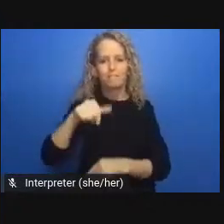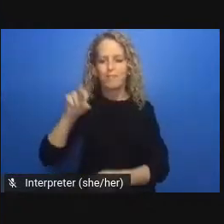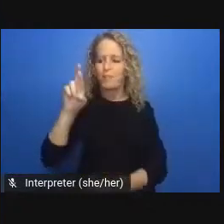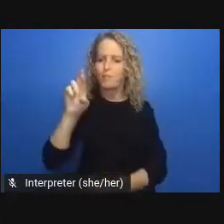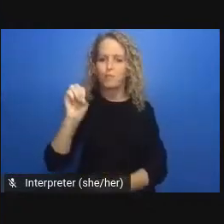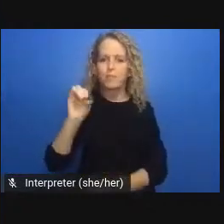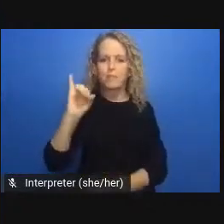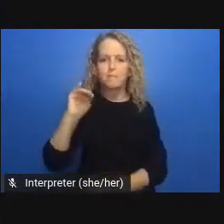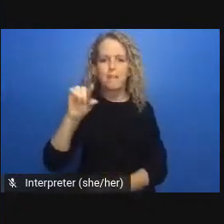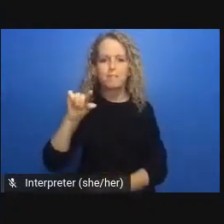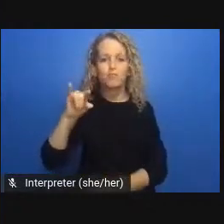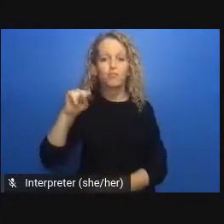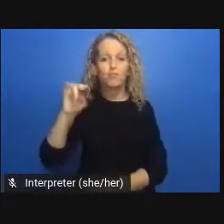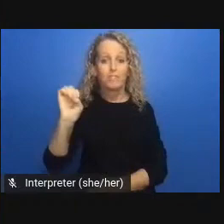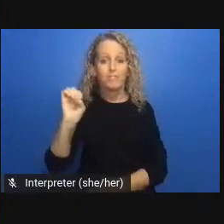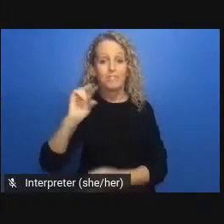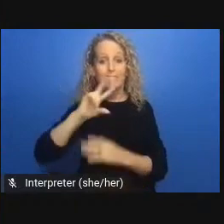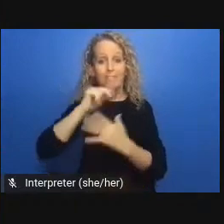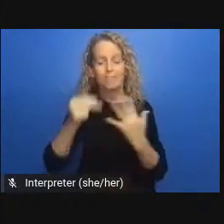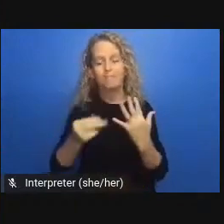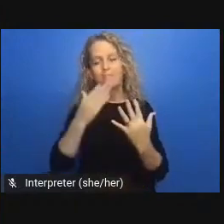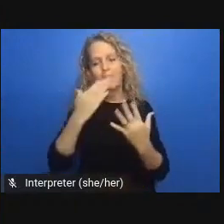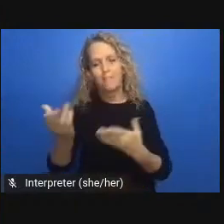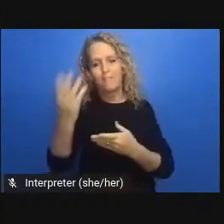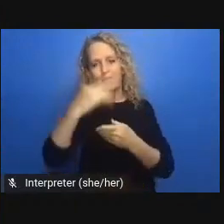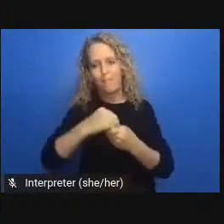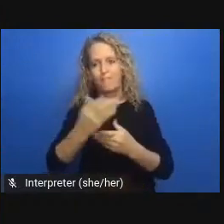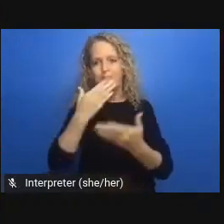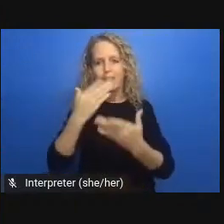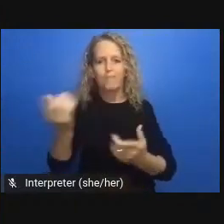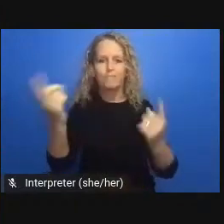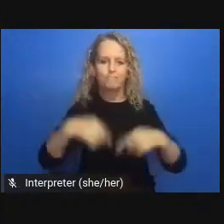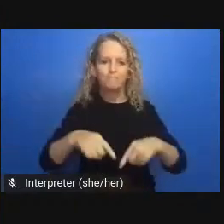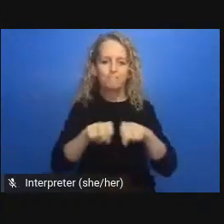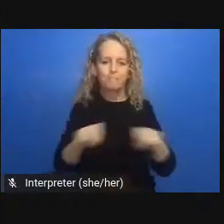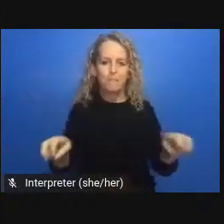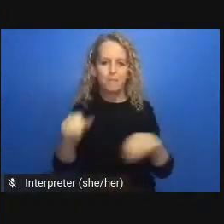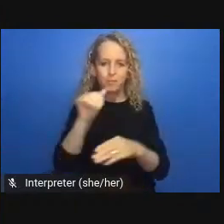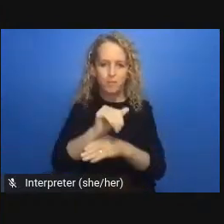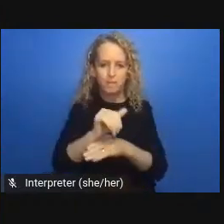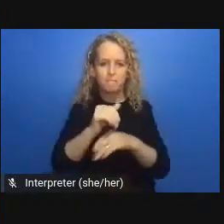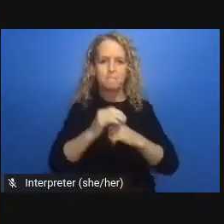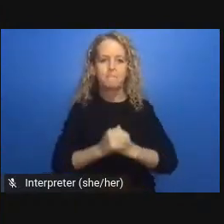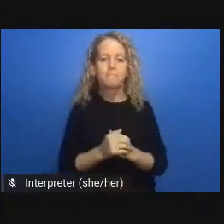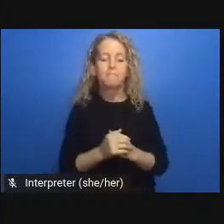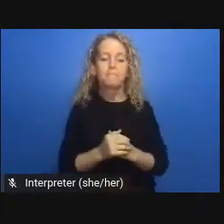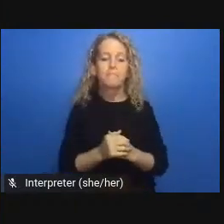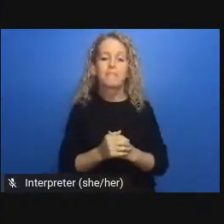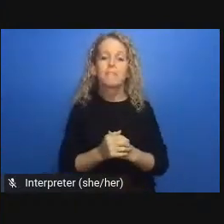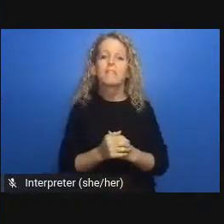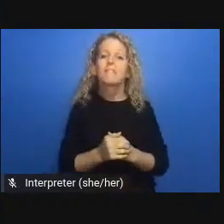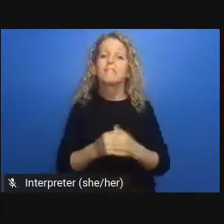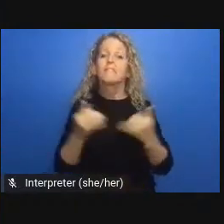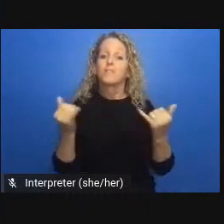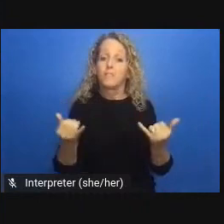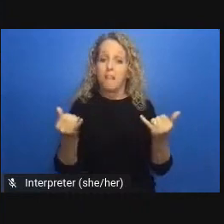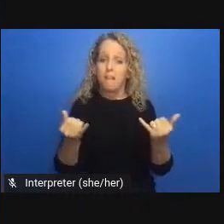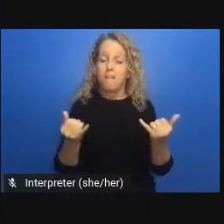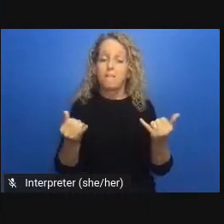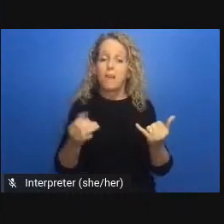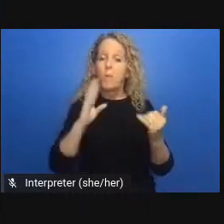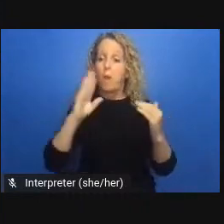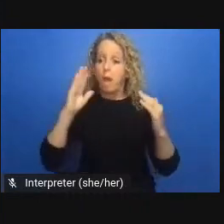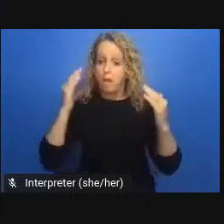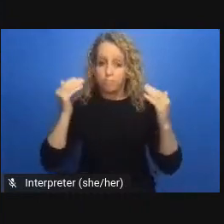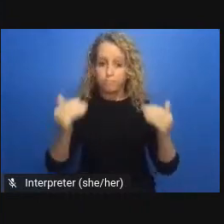time. It's great to have everybody here with us tonight. So without any further ado from me, I'm going to start to introduce you to